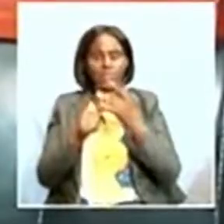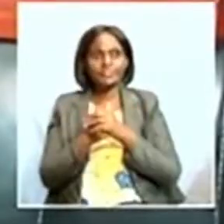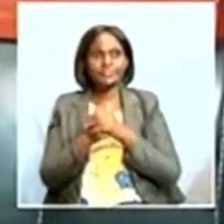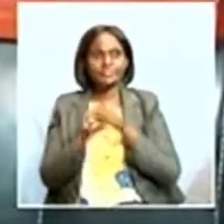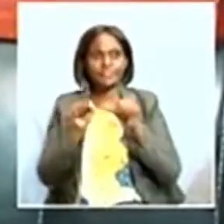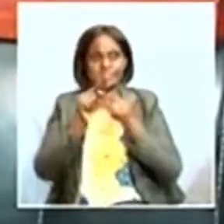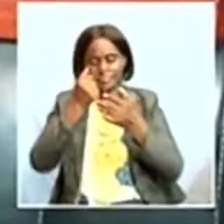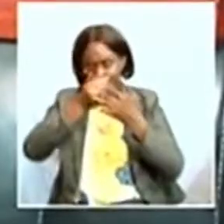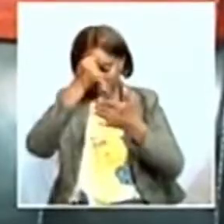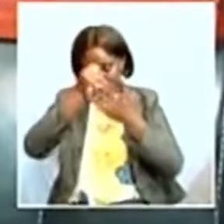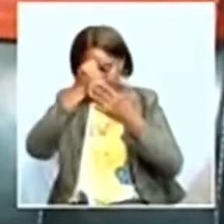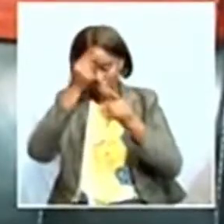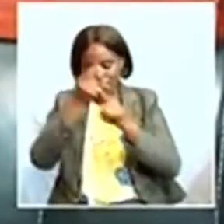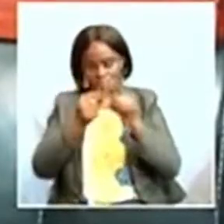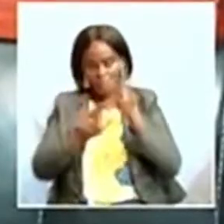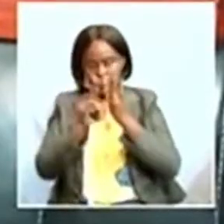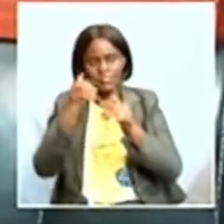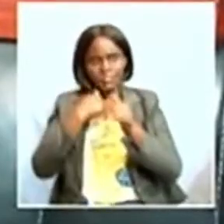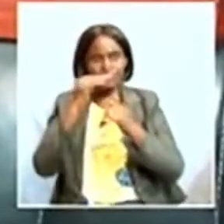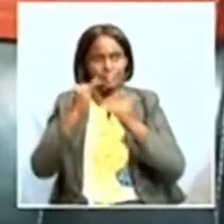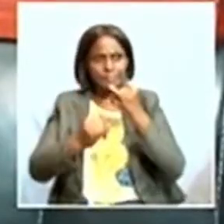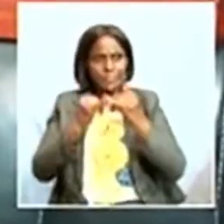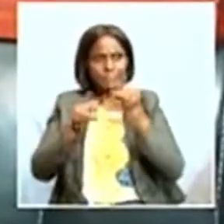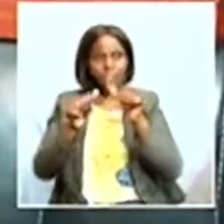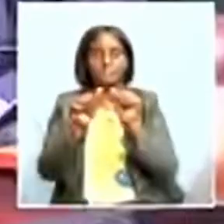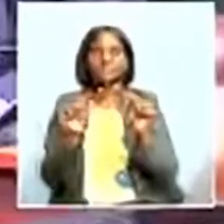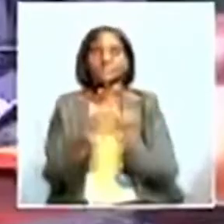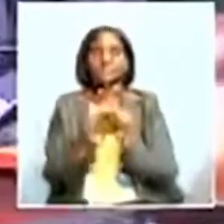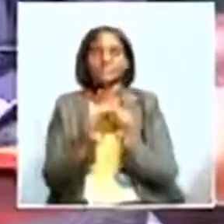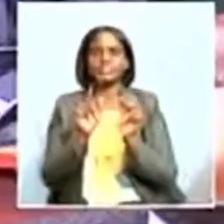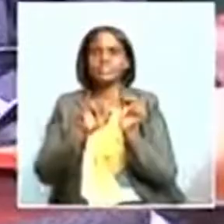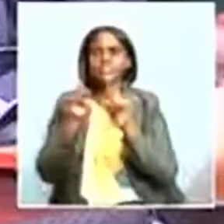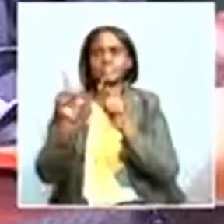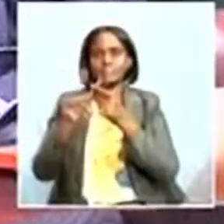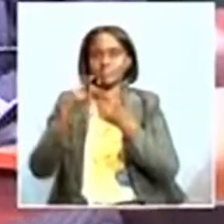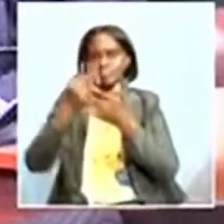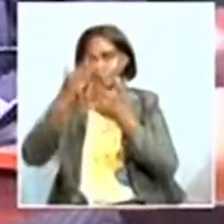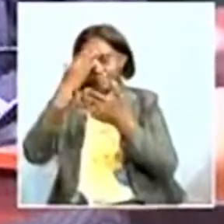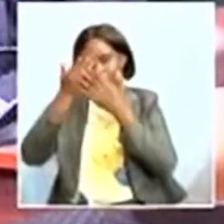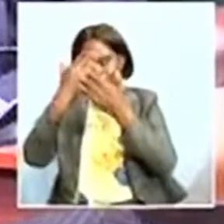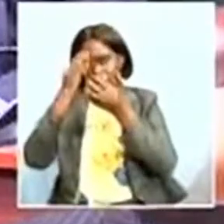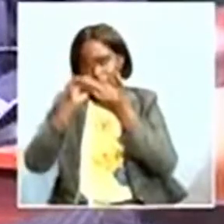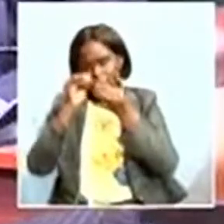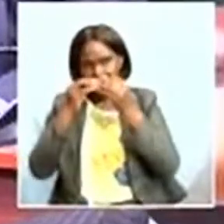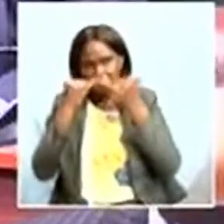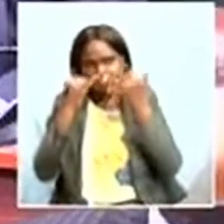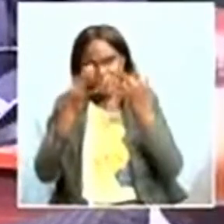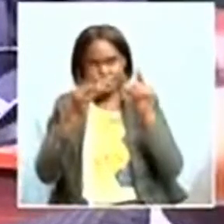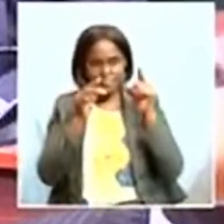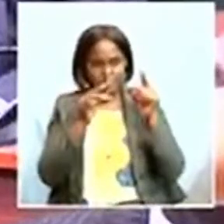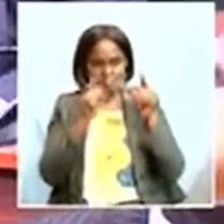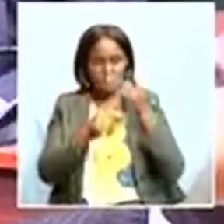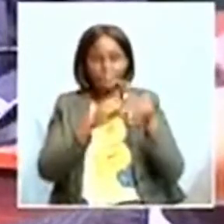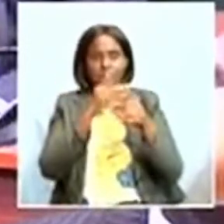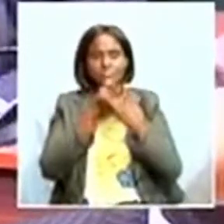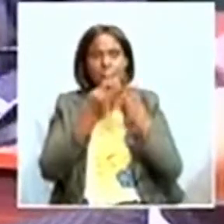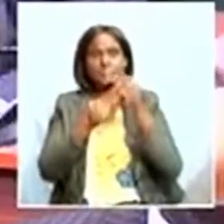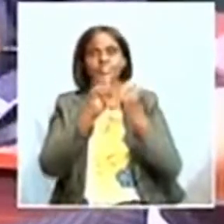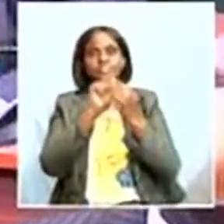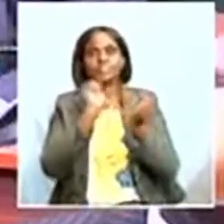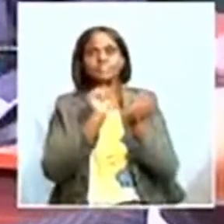our students from the University of Zambia, just generally here, they go to England, they are told this is an advanced